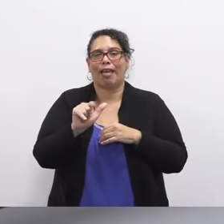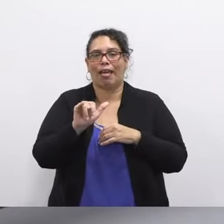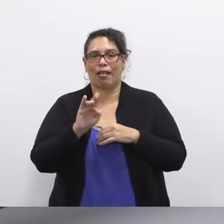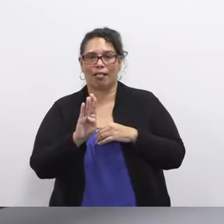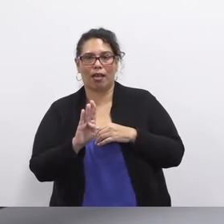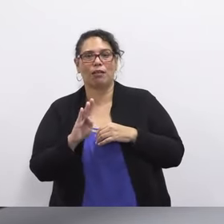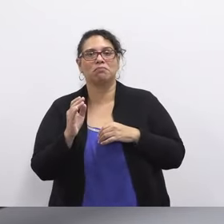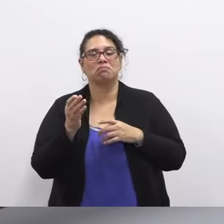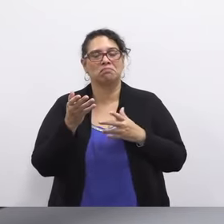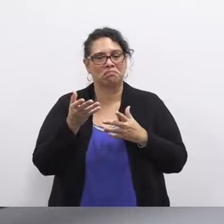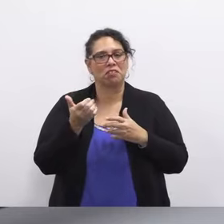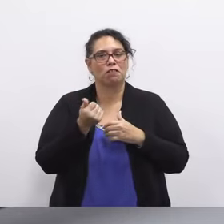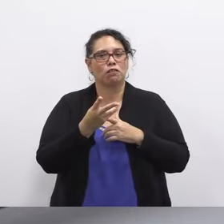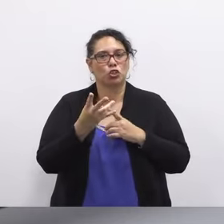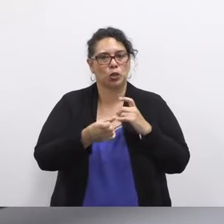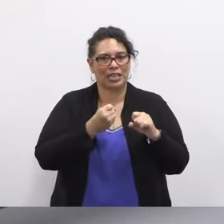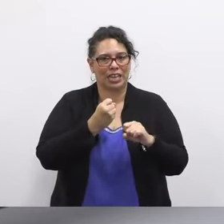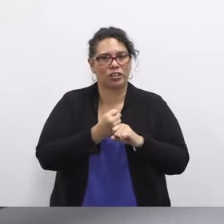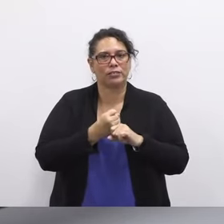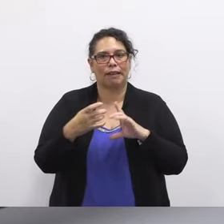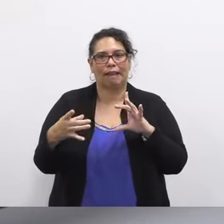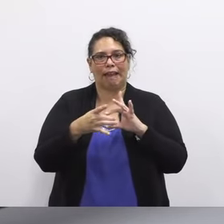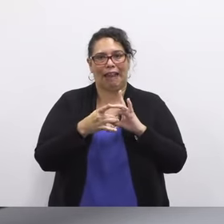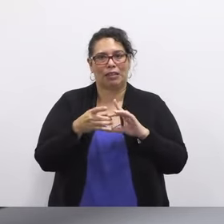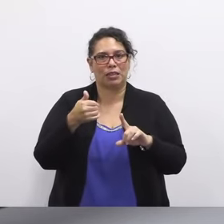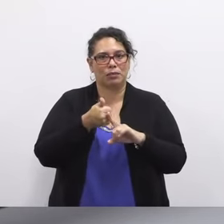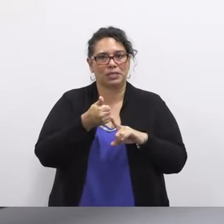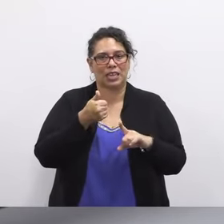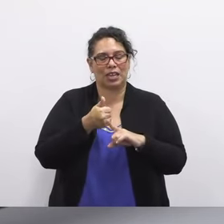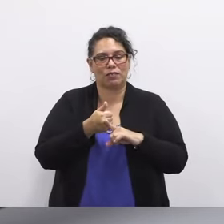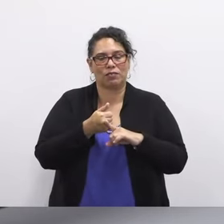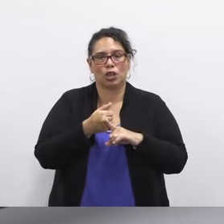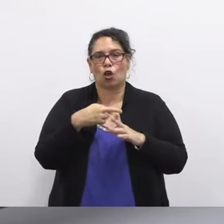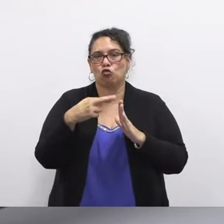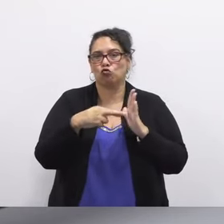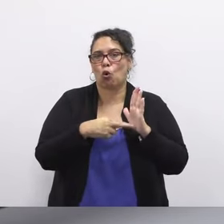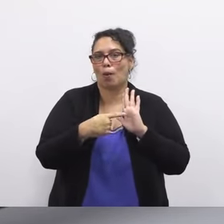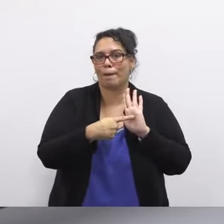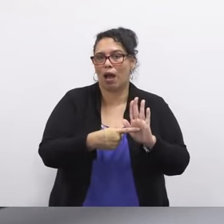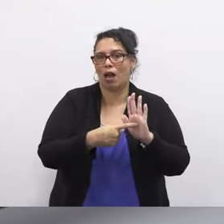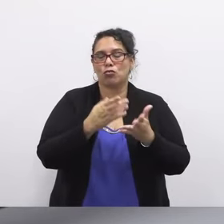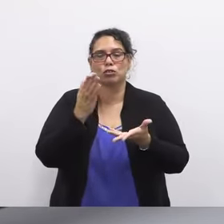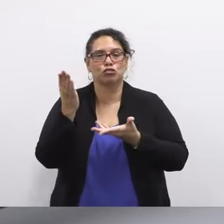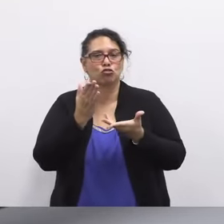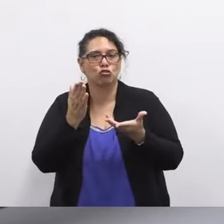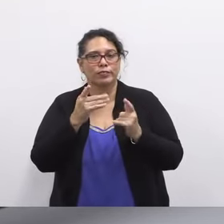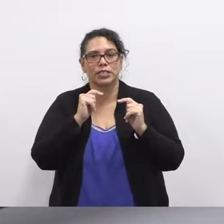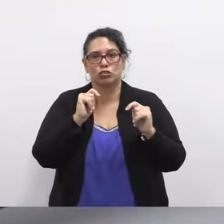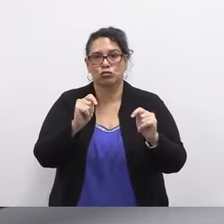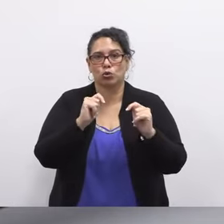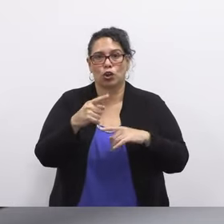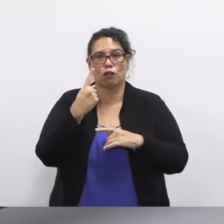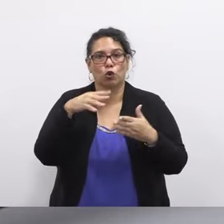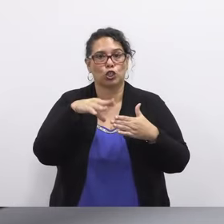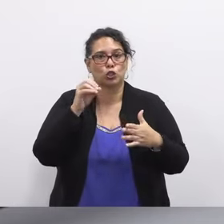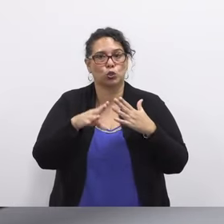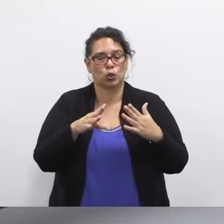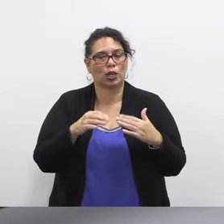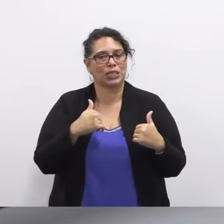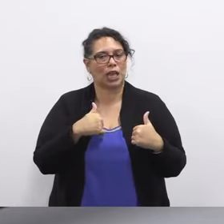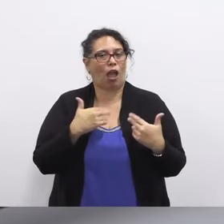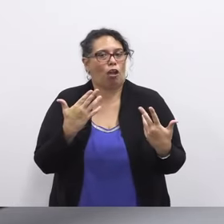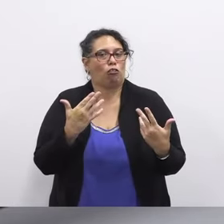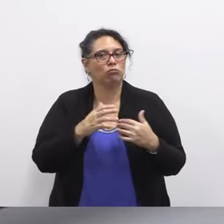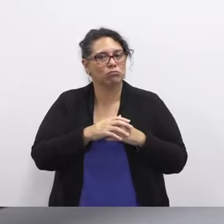the pandemic, they connected themselves as role models and service and tutoring for students younger than they